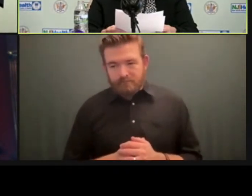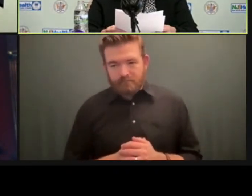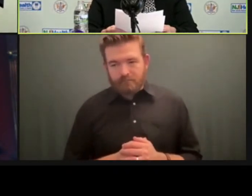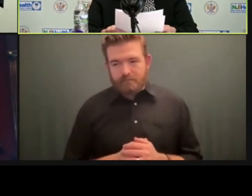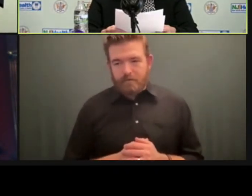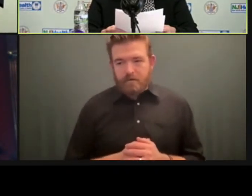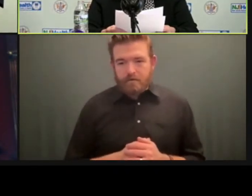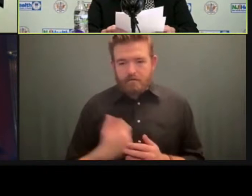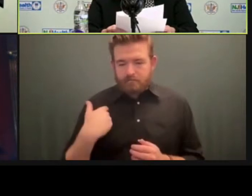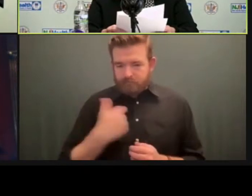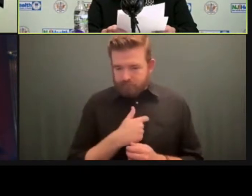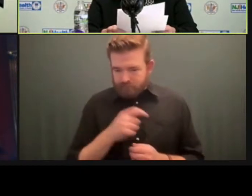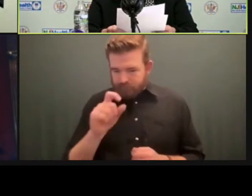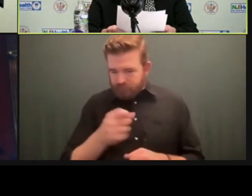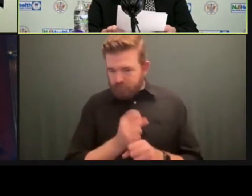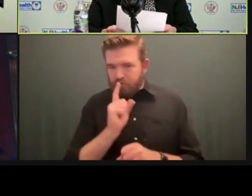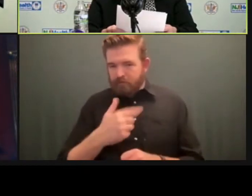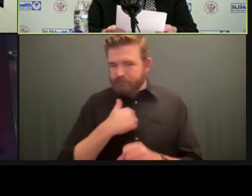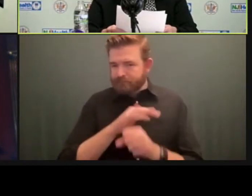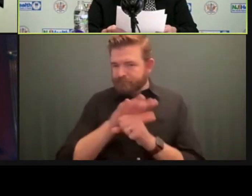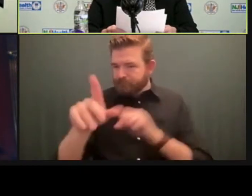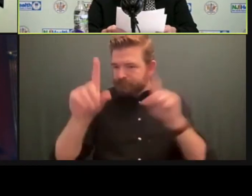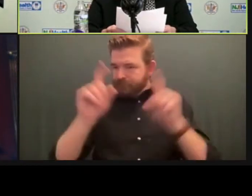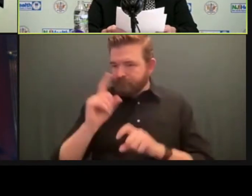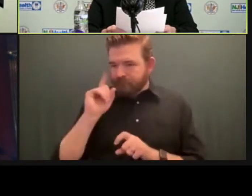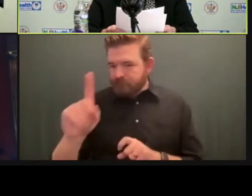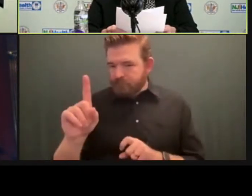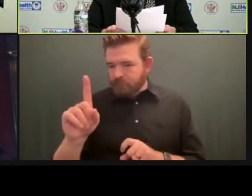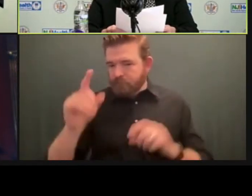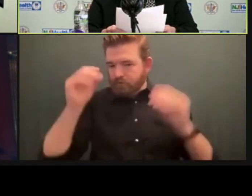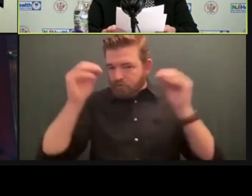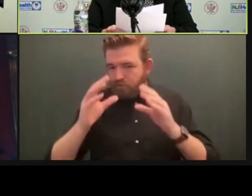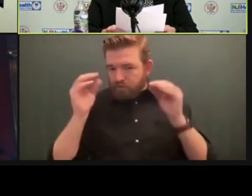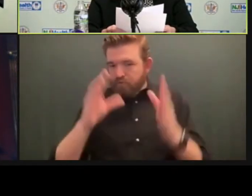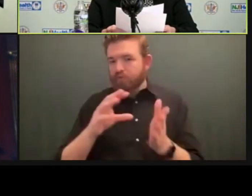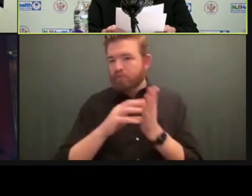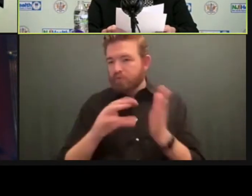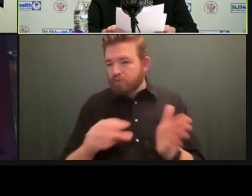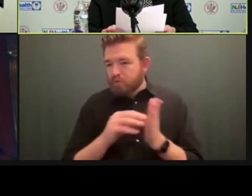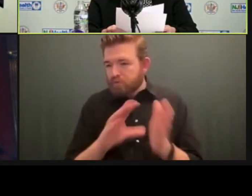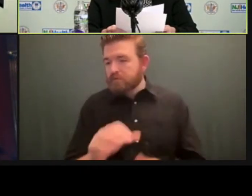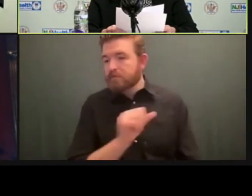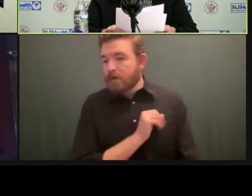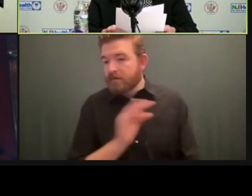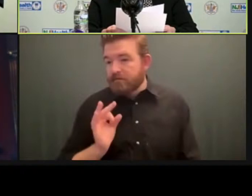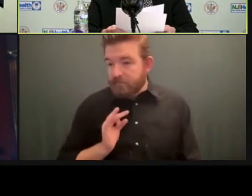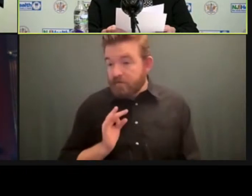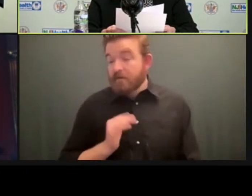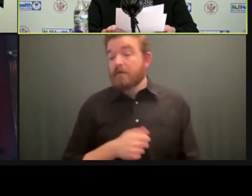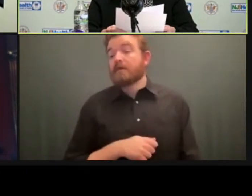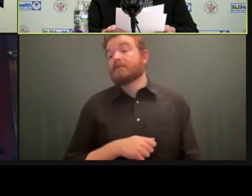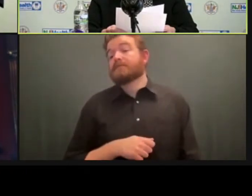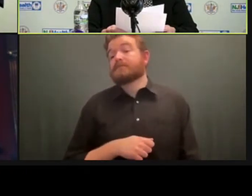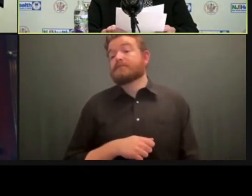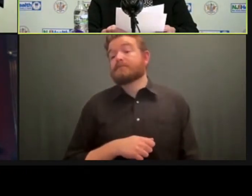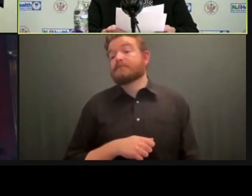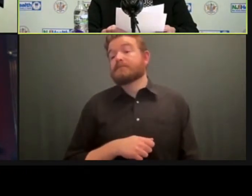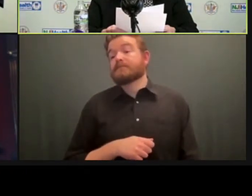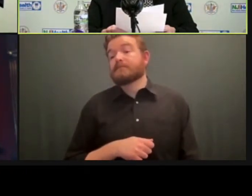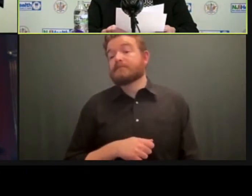additional steps last week. We asked all school testing vendors to be in as many schools as possible